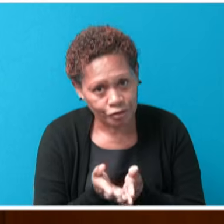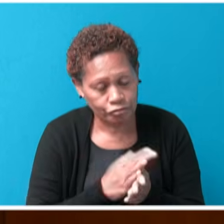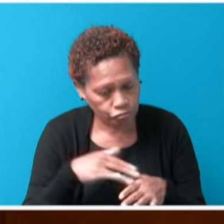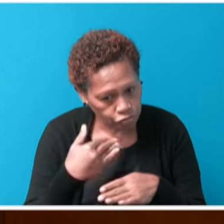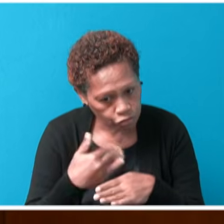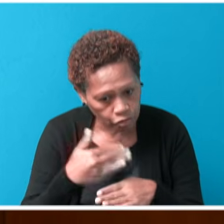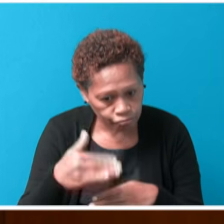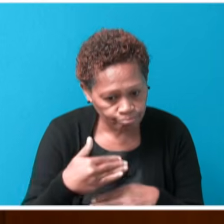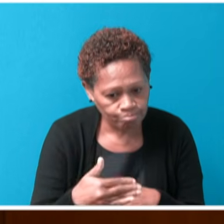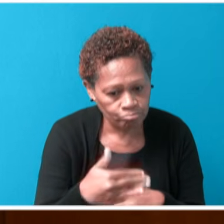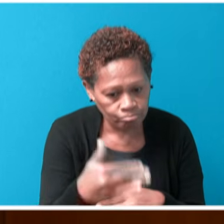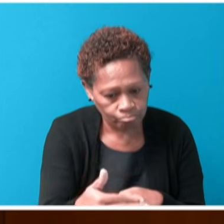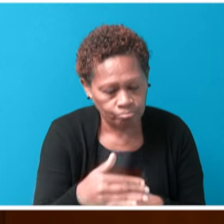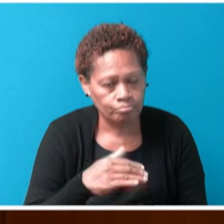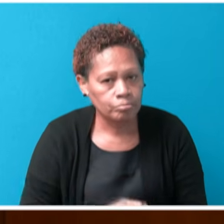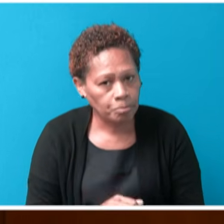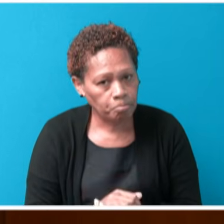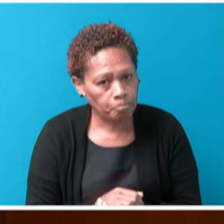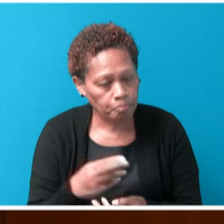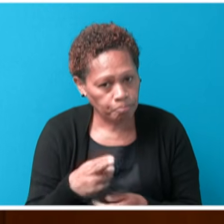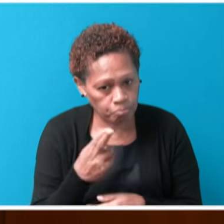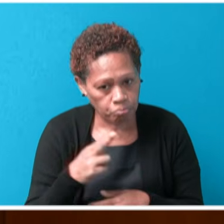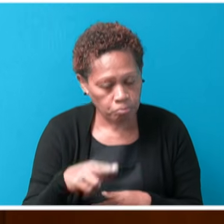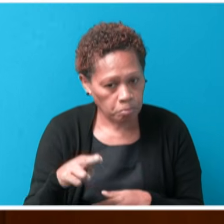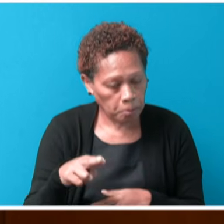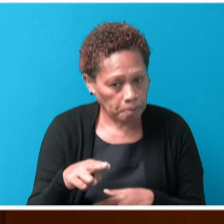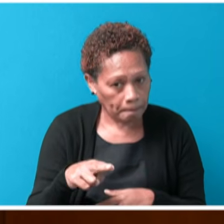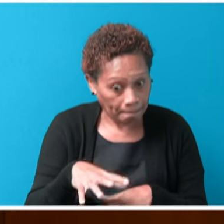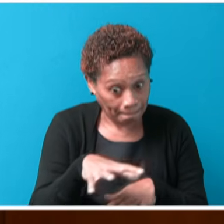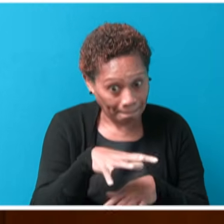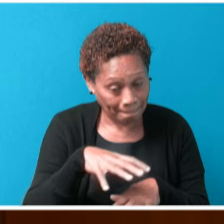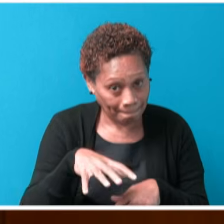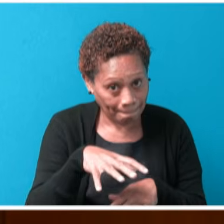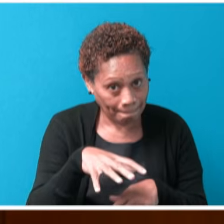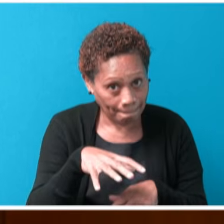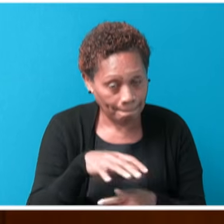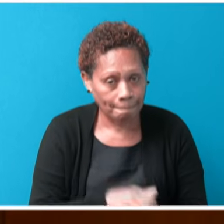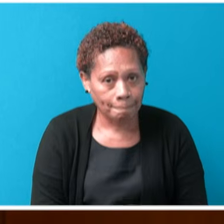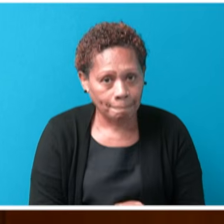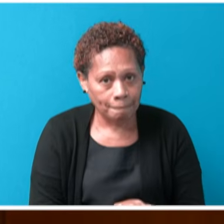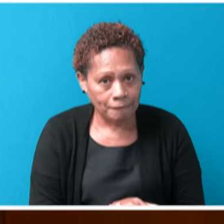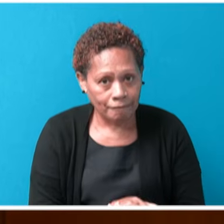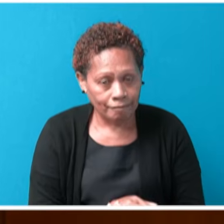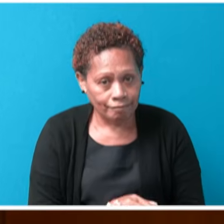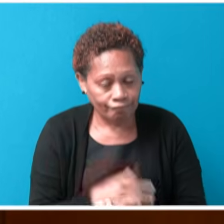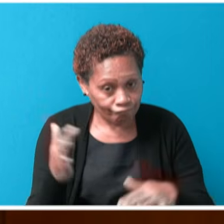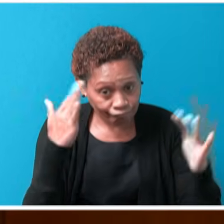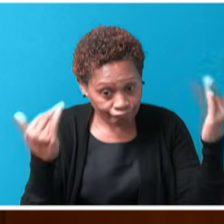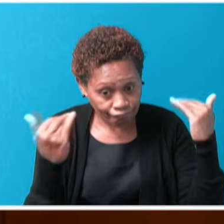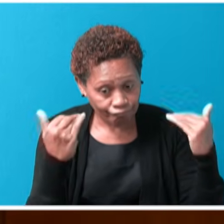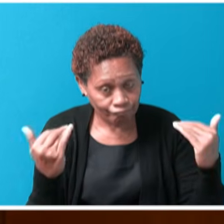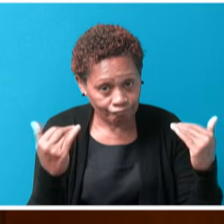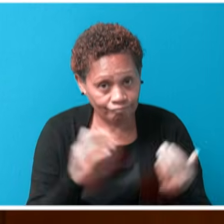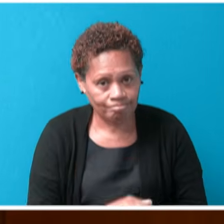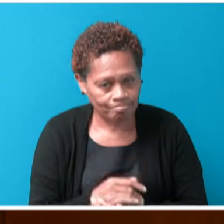the continued well-being of our fellow citizens." End of quote. Mr. Speaker, sir, His Excellency reminded